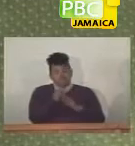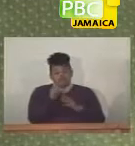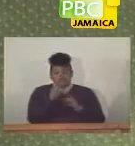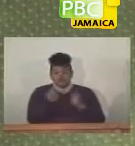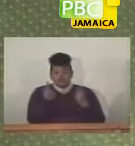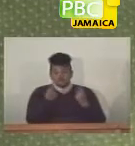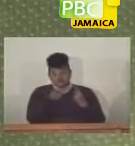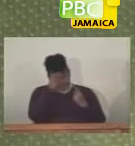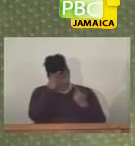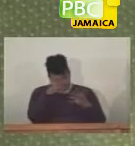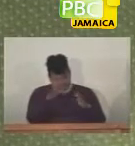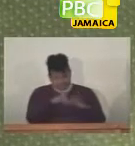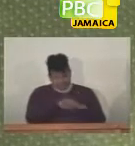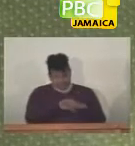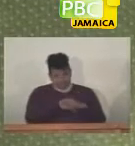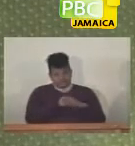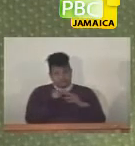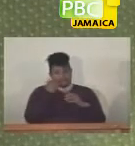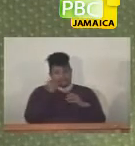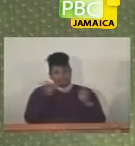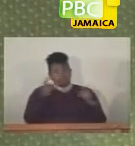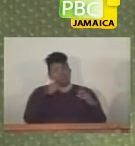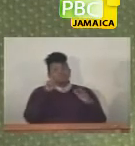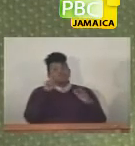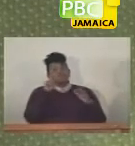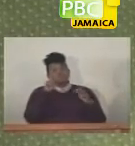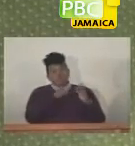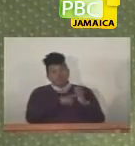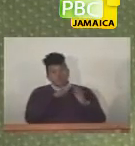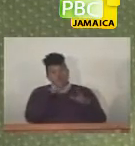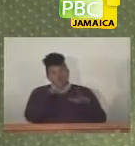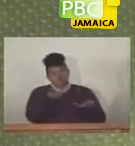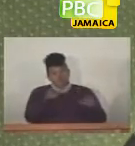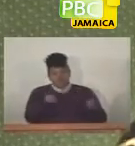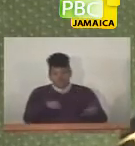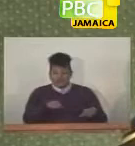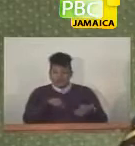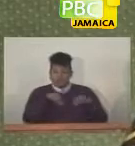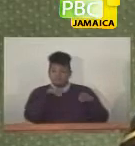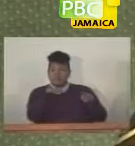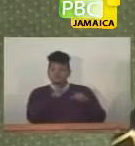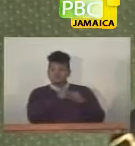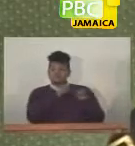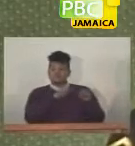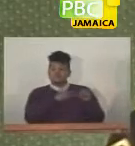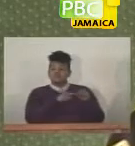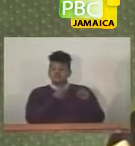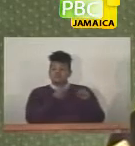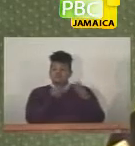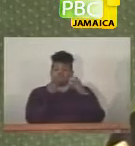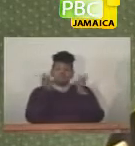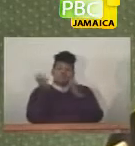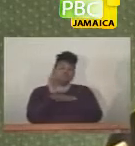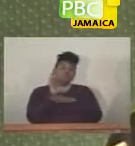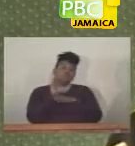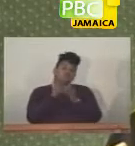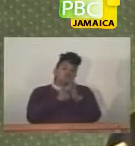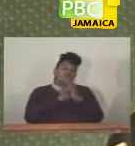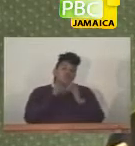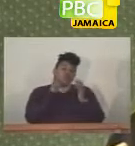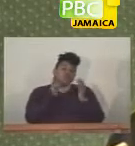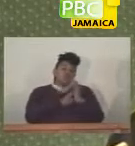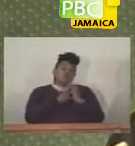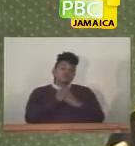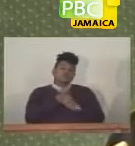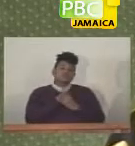Opposition Business. So if required, we will recommit them. Yeah? Motions that may be made at the commencement of public business requiring notice.